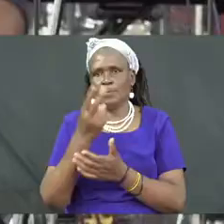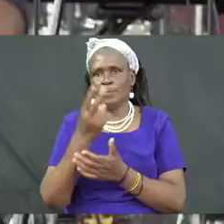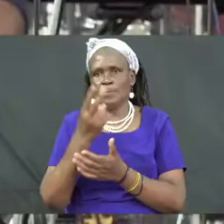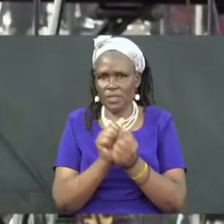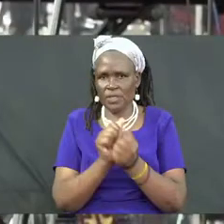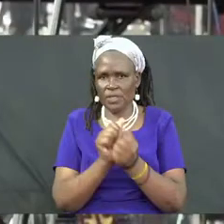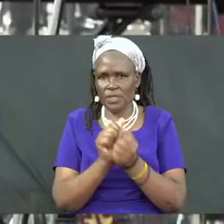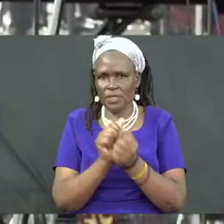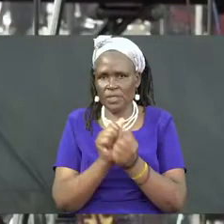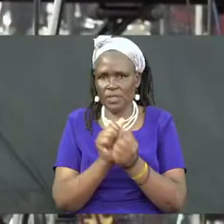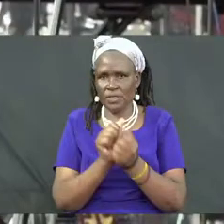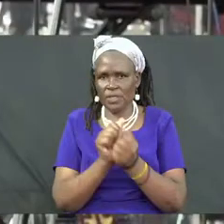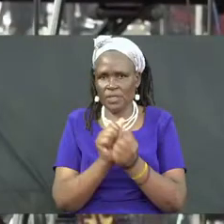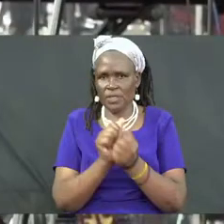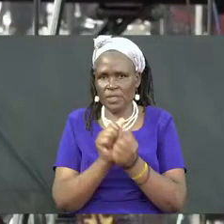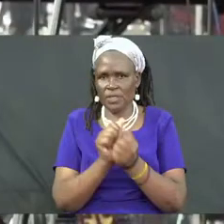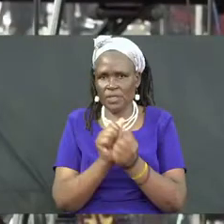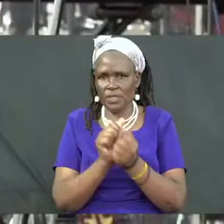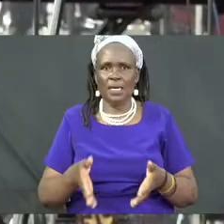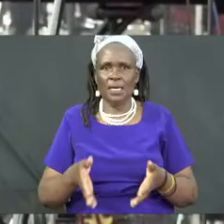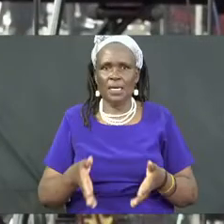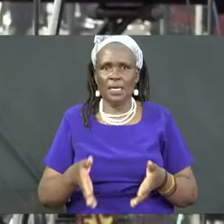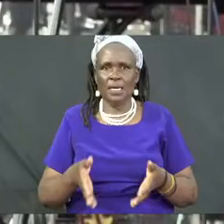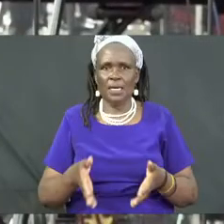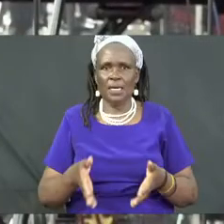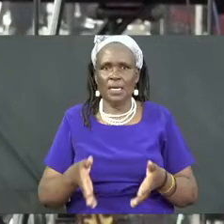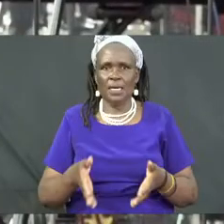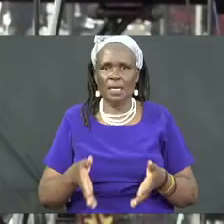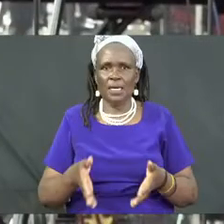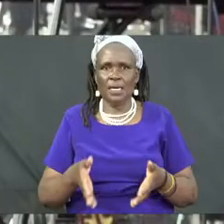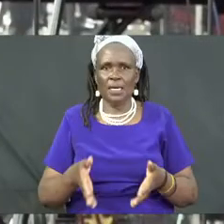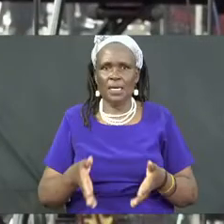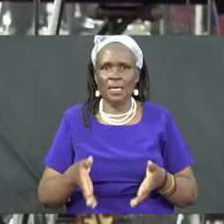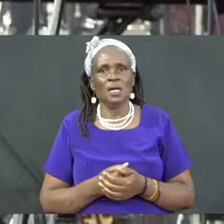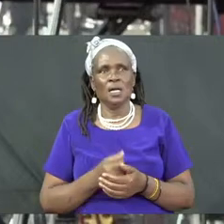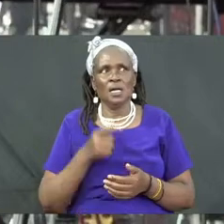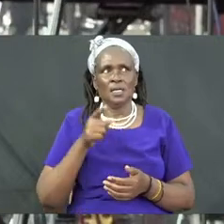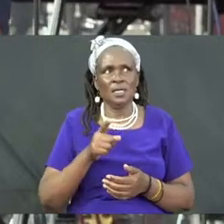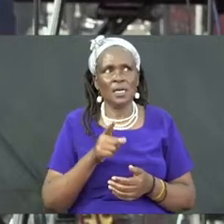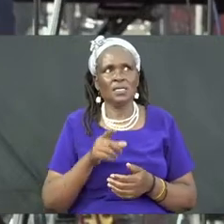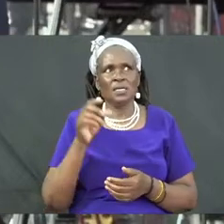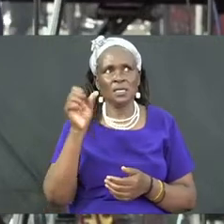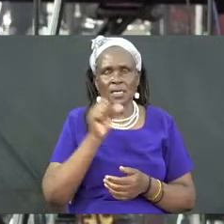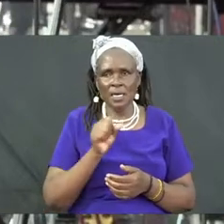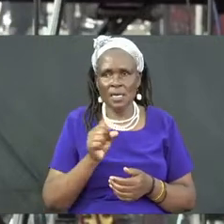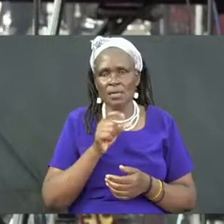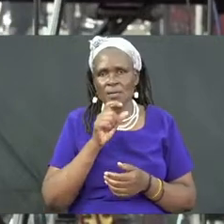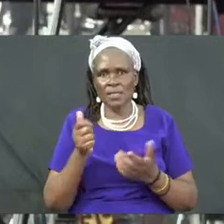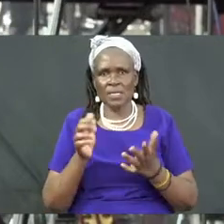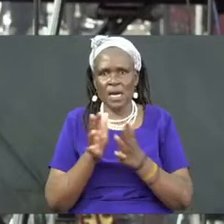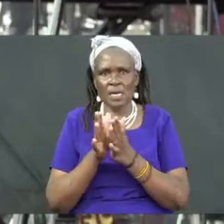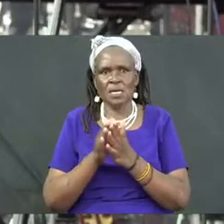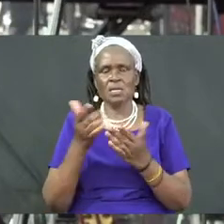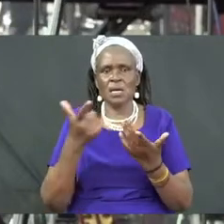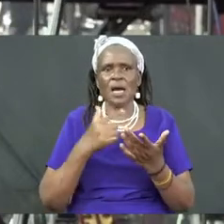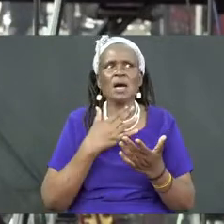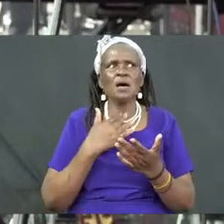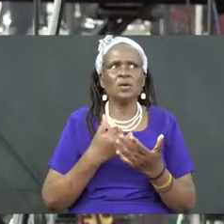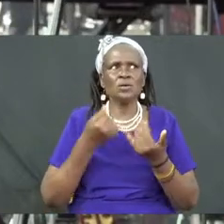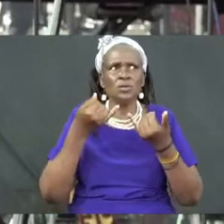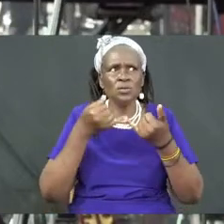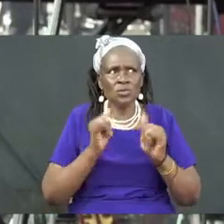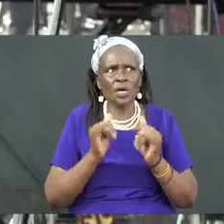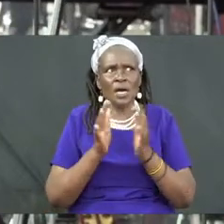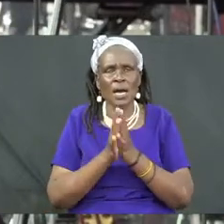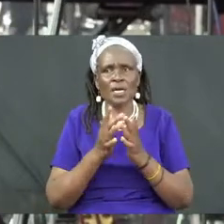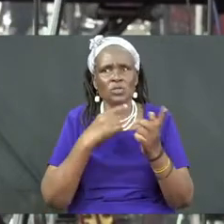17. Now, moms and dads, uncle and aunties, grandpas and granddads, I will try and tone down